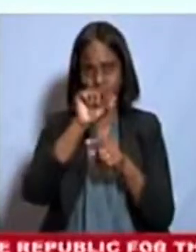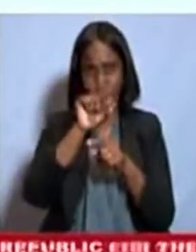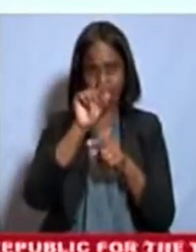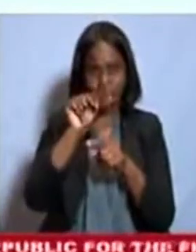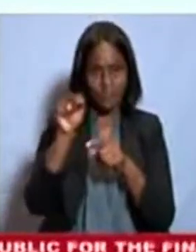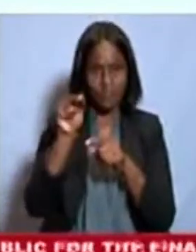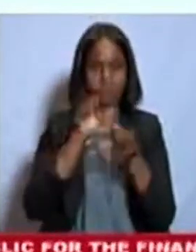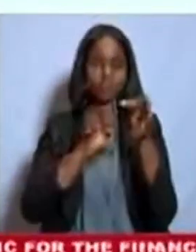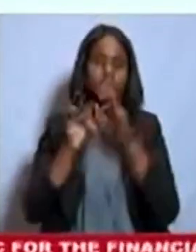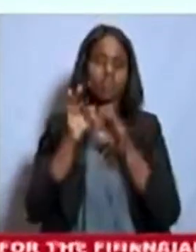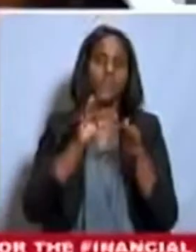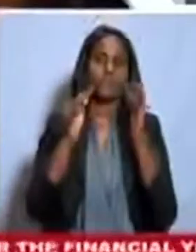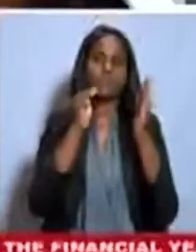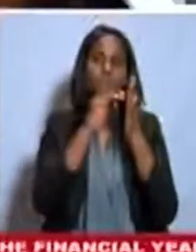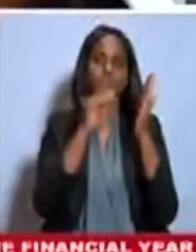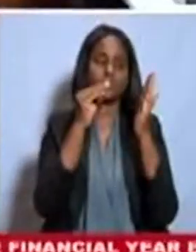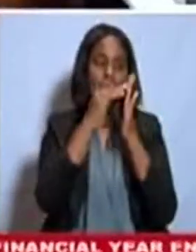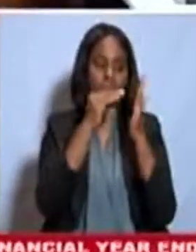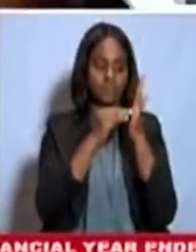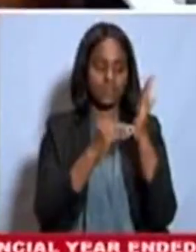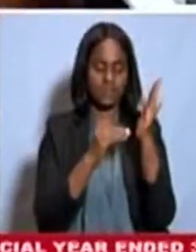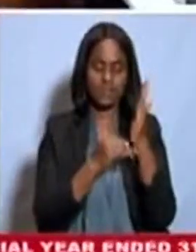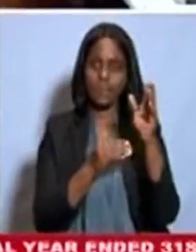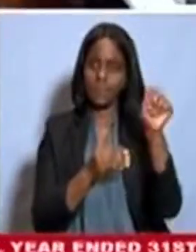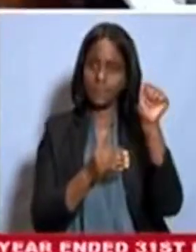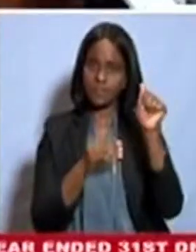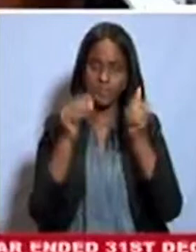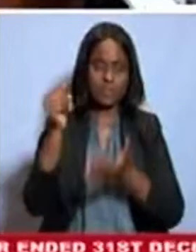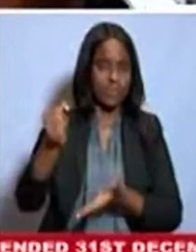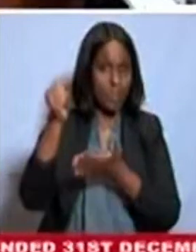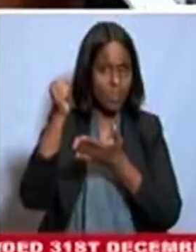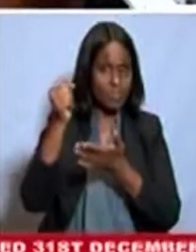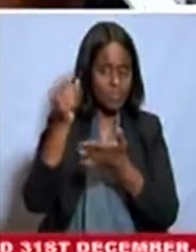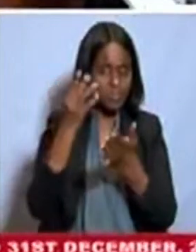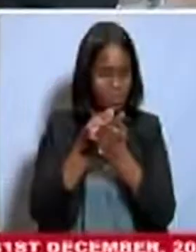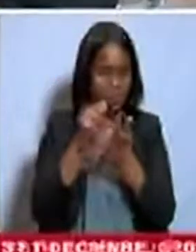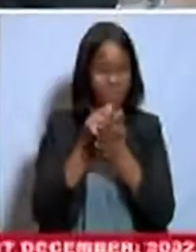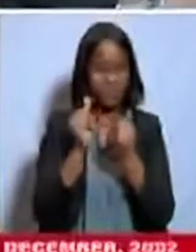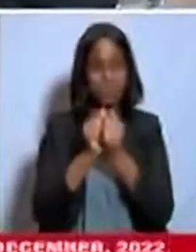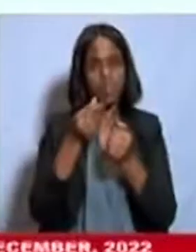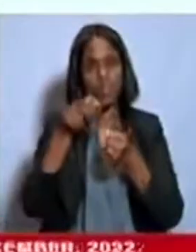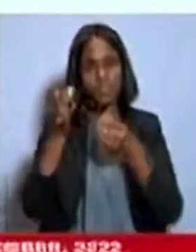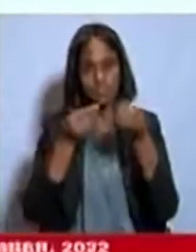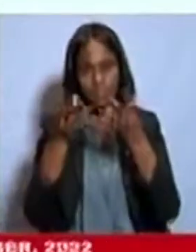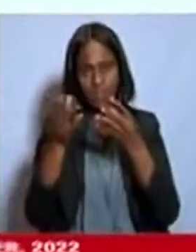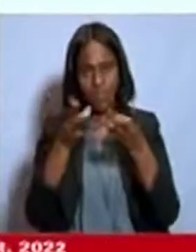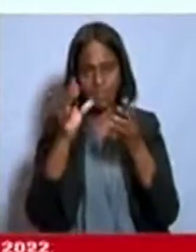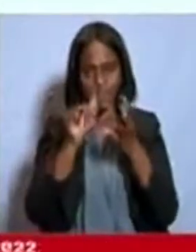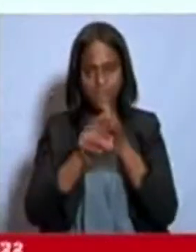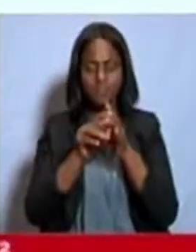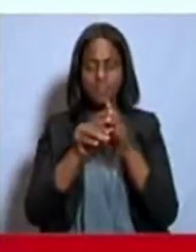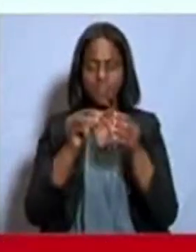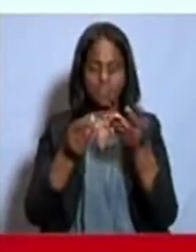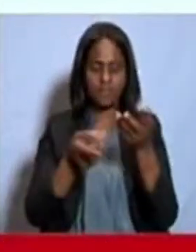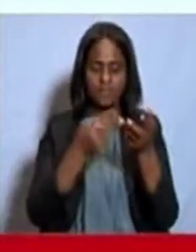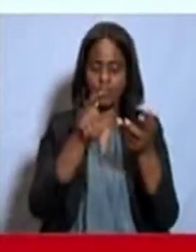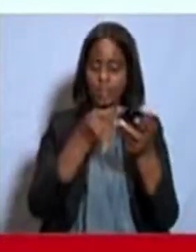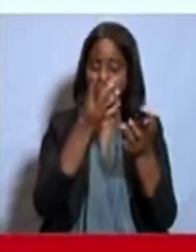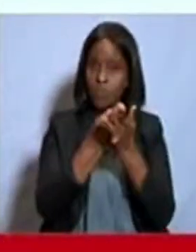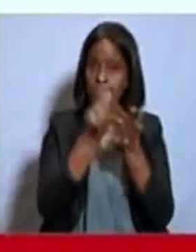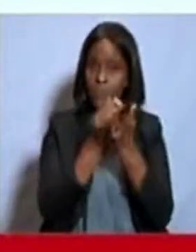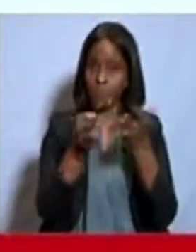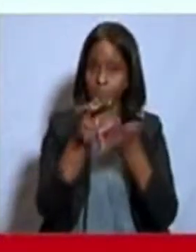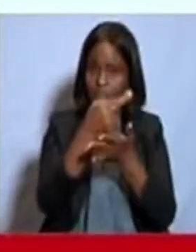revealed the following. A. Budget, funding, and expenditure. In the estimates of revenue